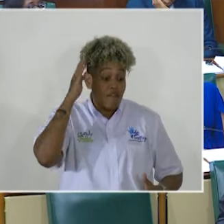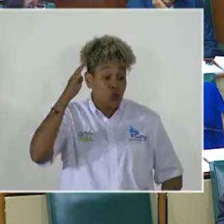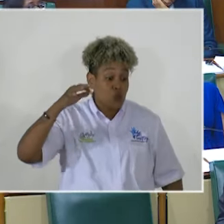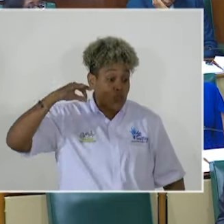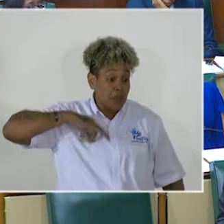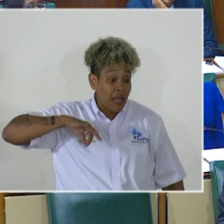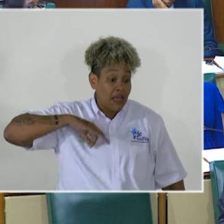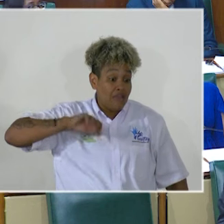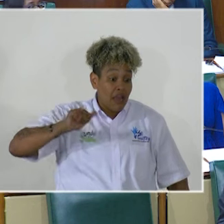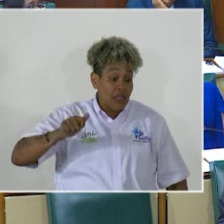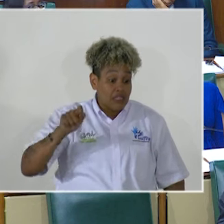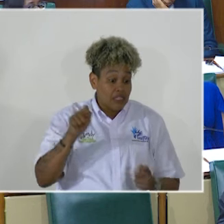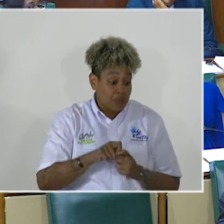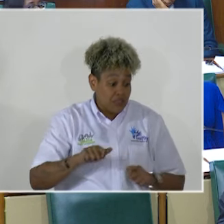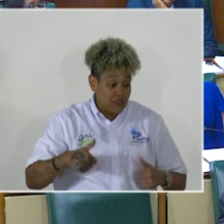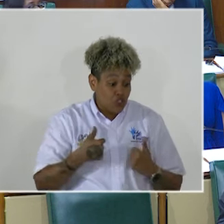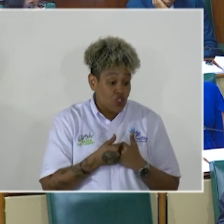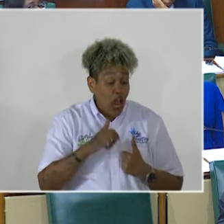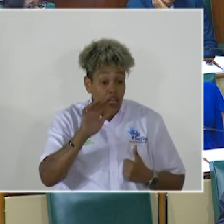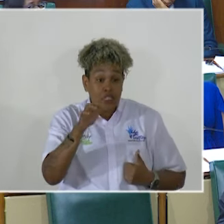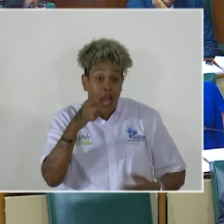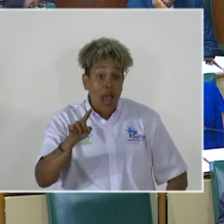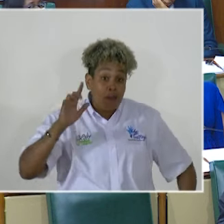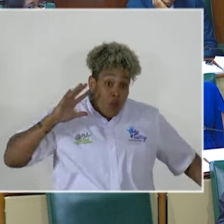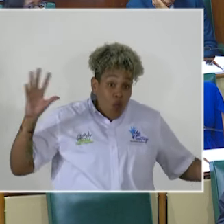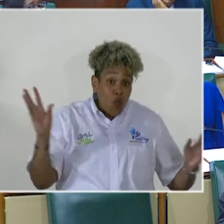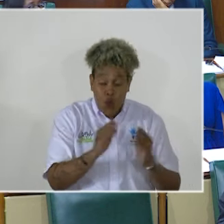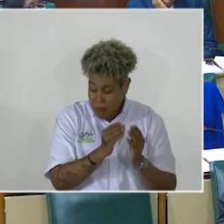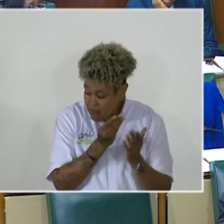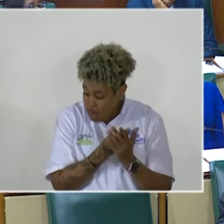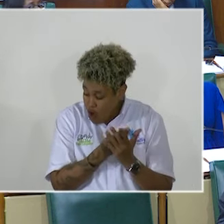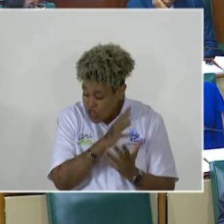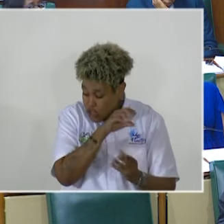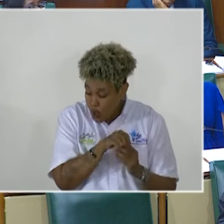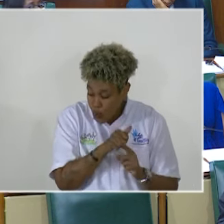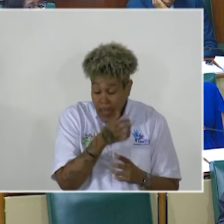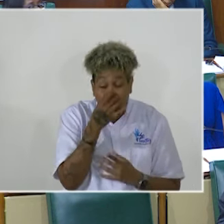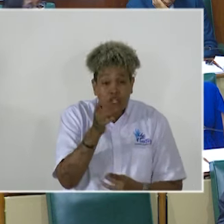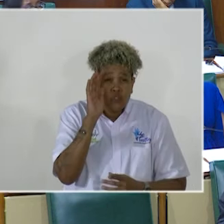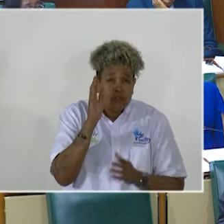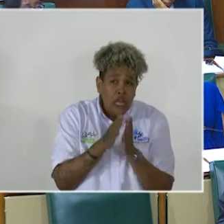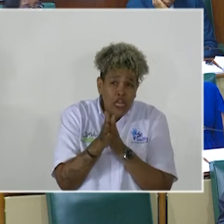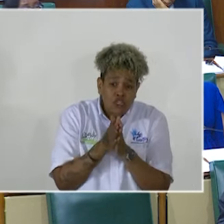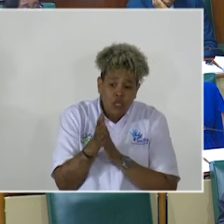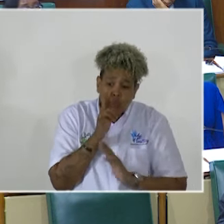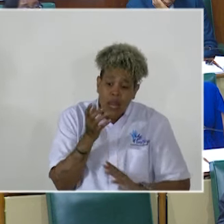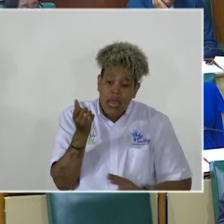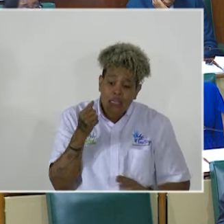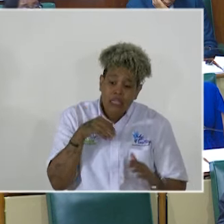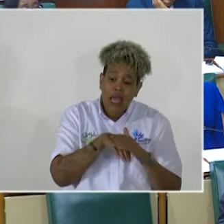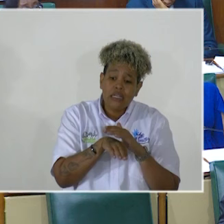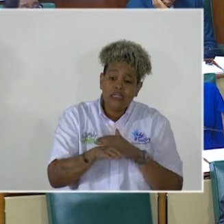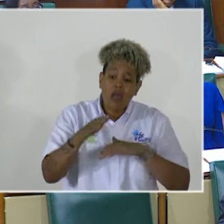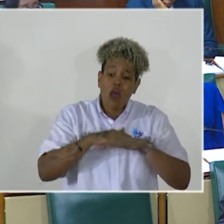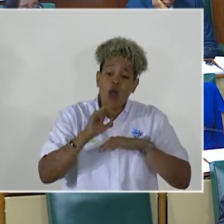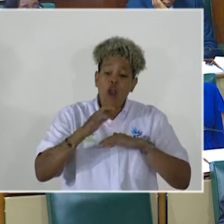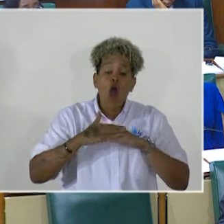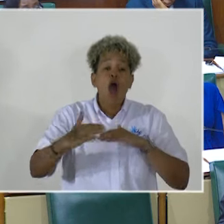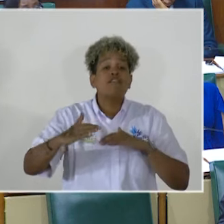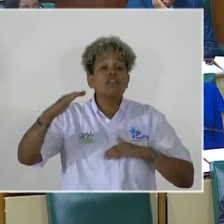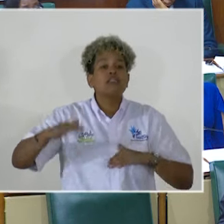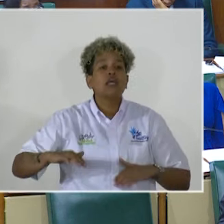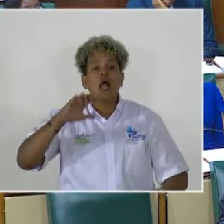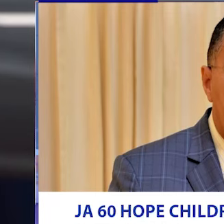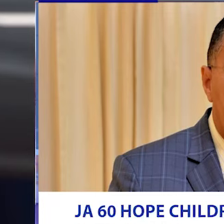any specific child. The accumulated funds, including interest, will be accessible on or after the child's